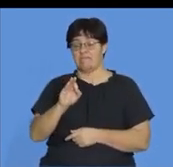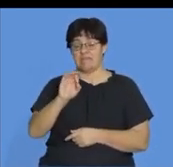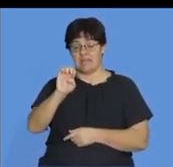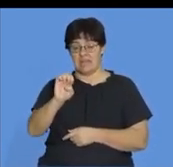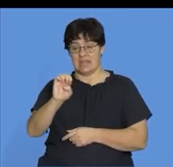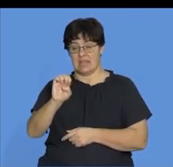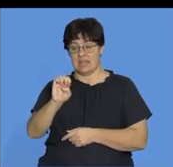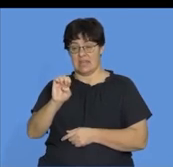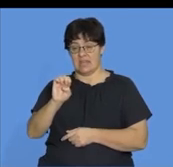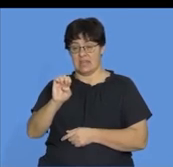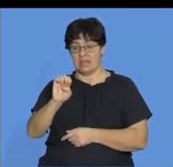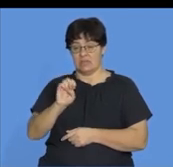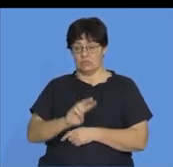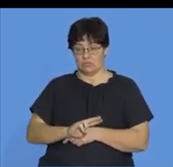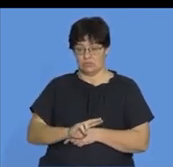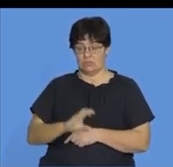okay, which is